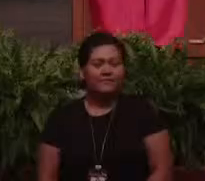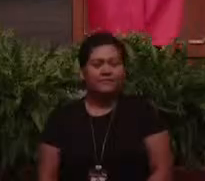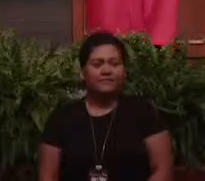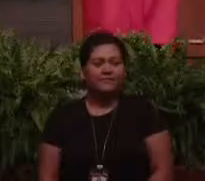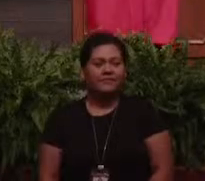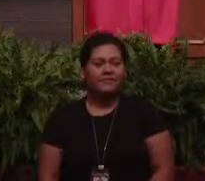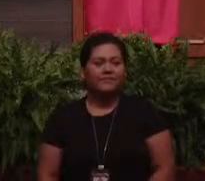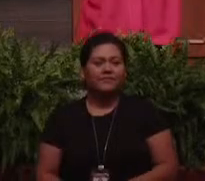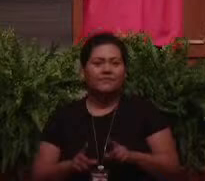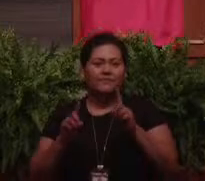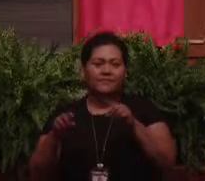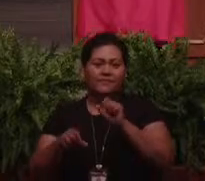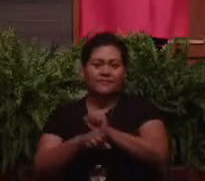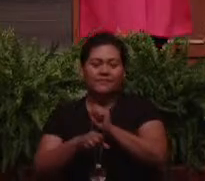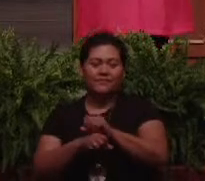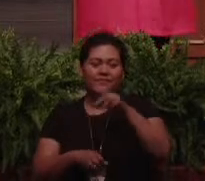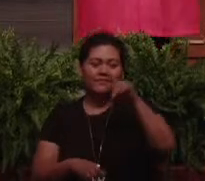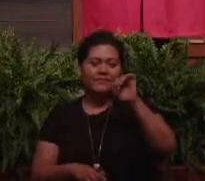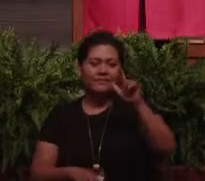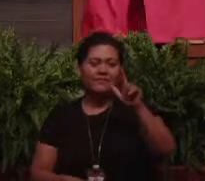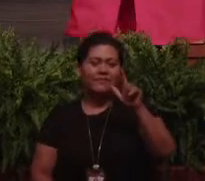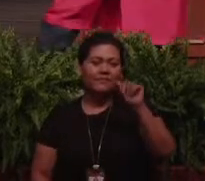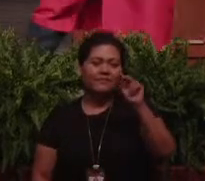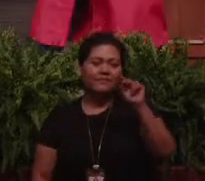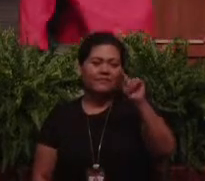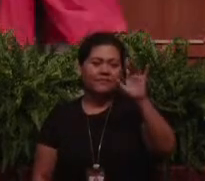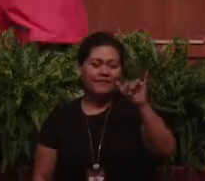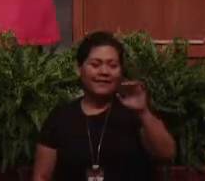Attending the workforce, Paul Anthony Esquivel.